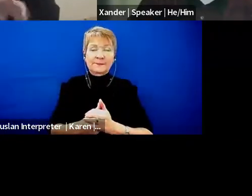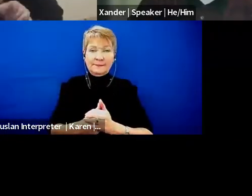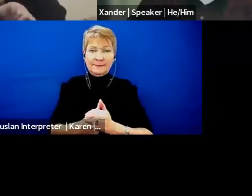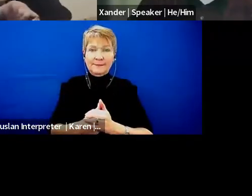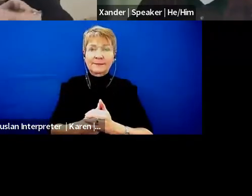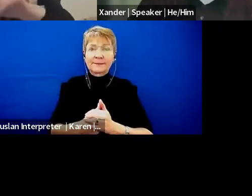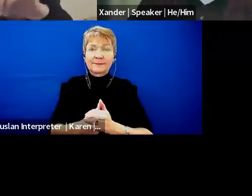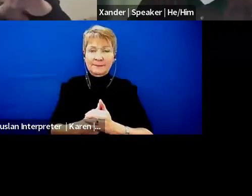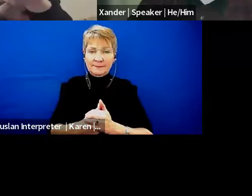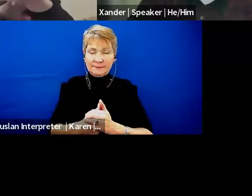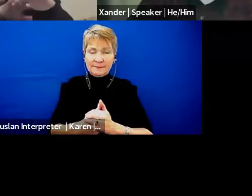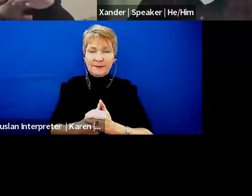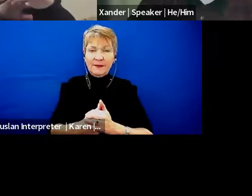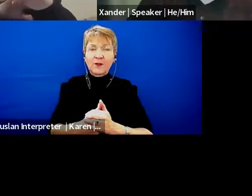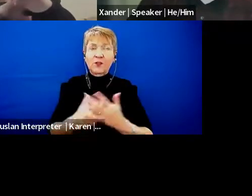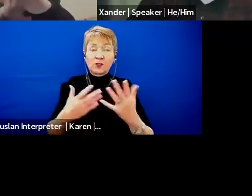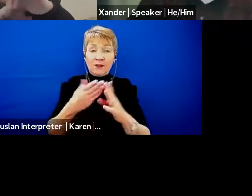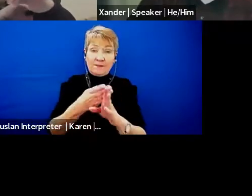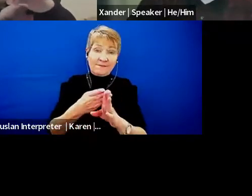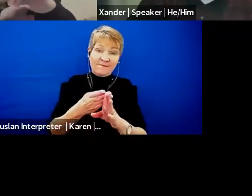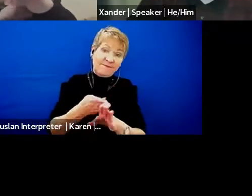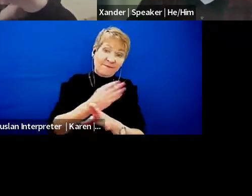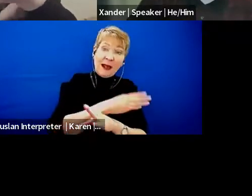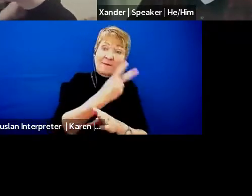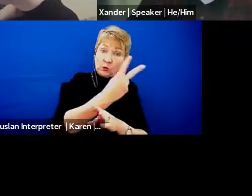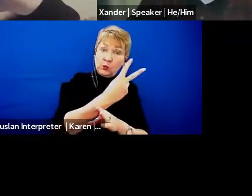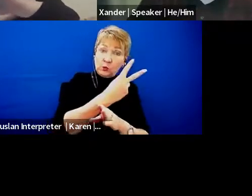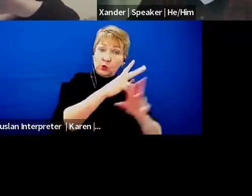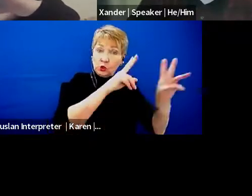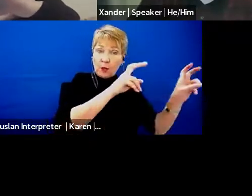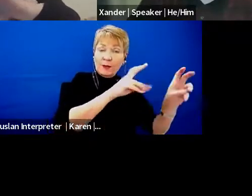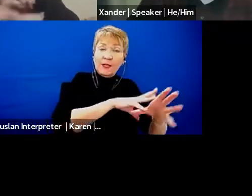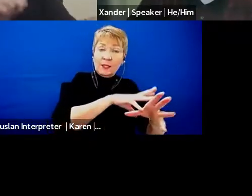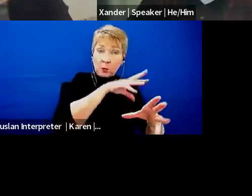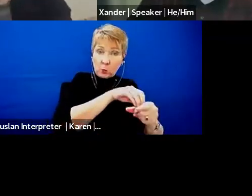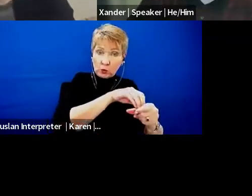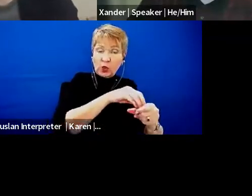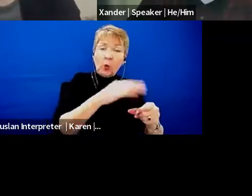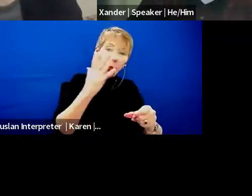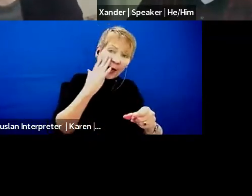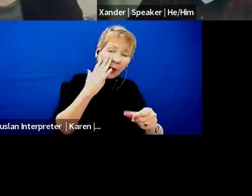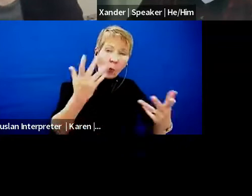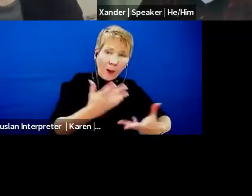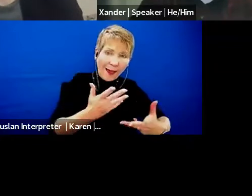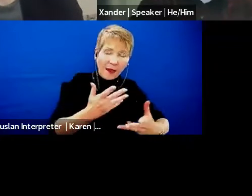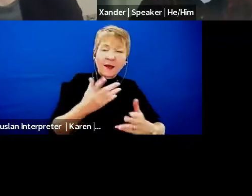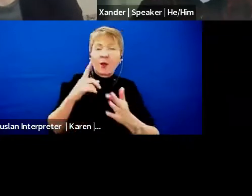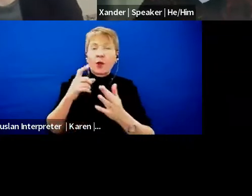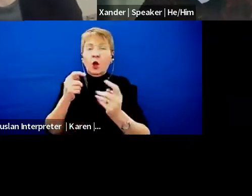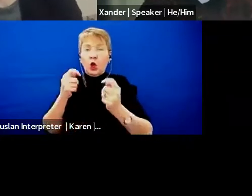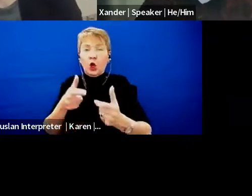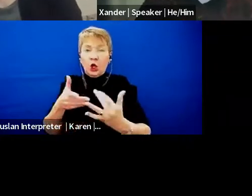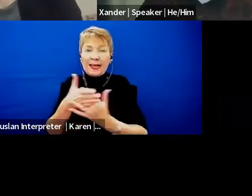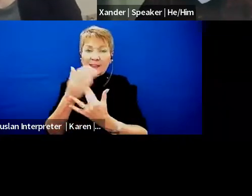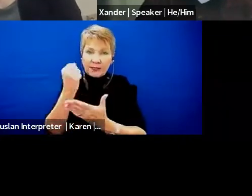slow burn. So the previous 2 topics, inclusion, when and where do we start, and early intervention and inclusion, are